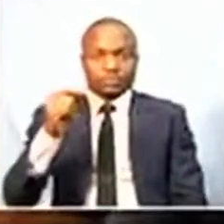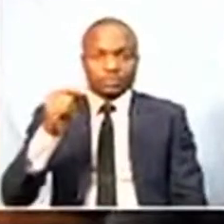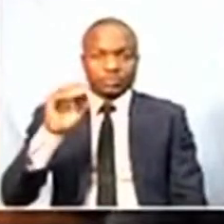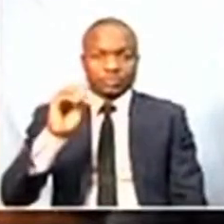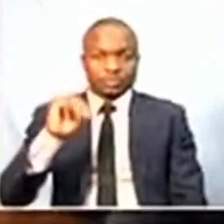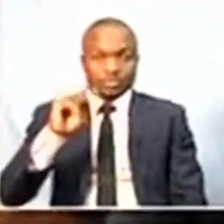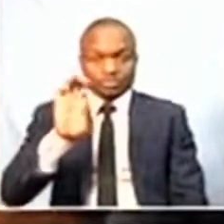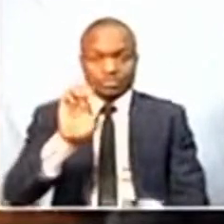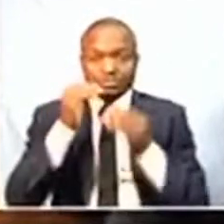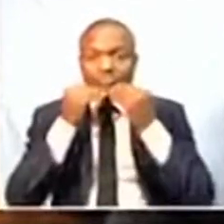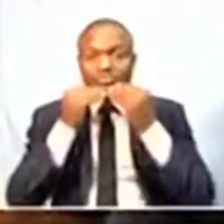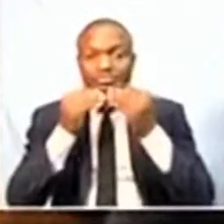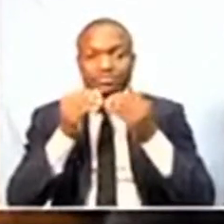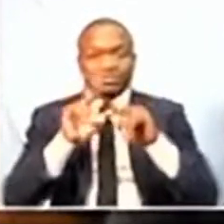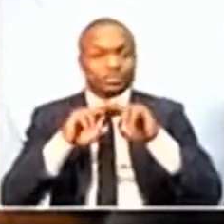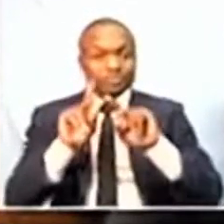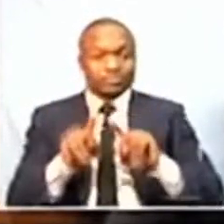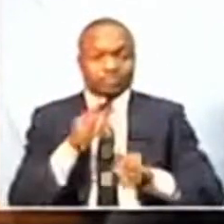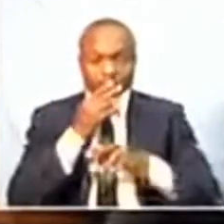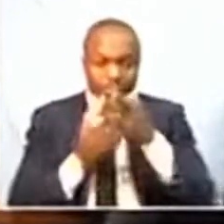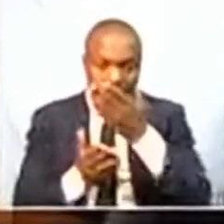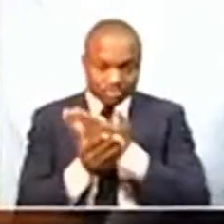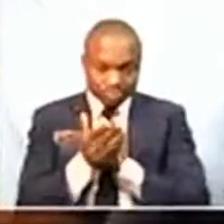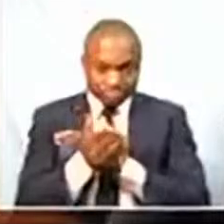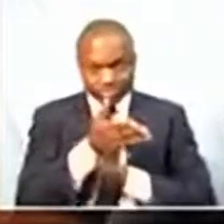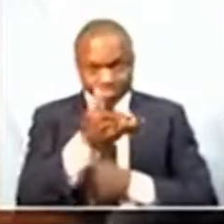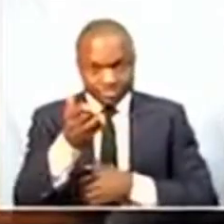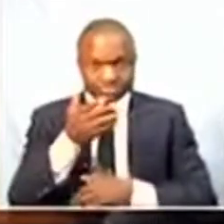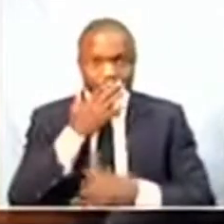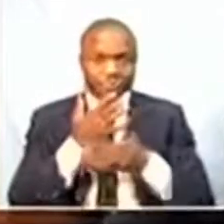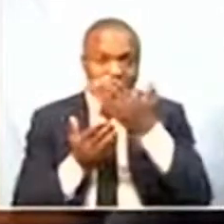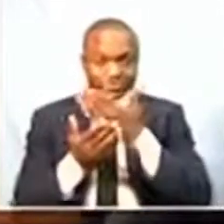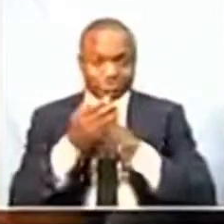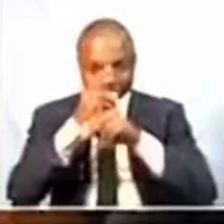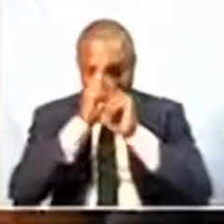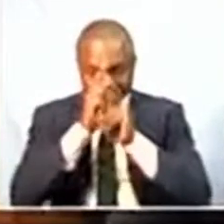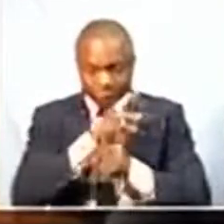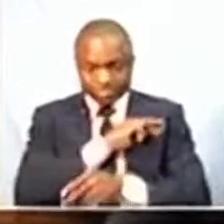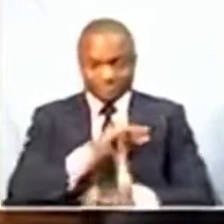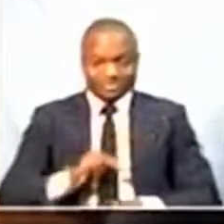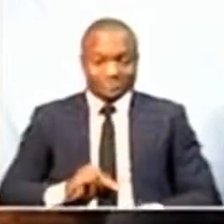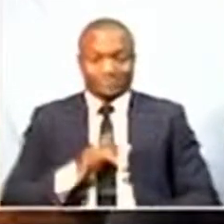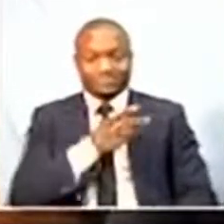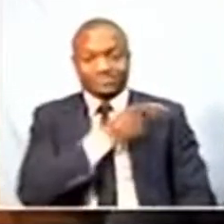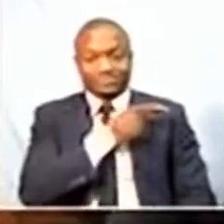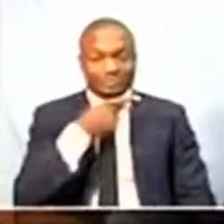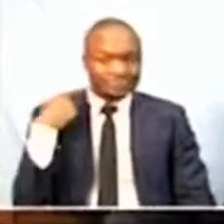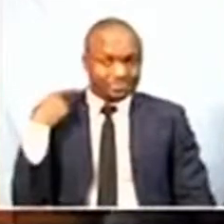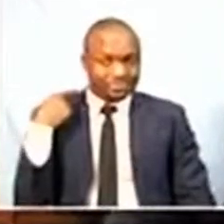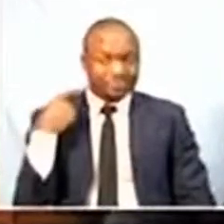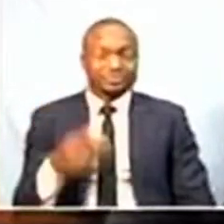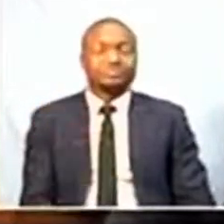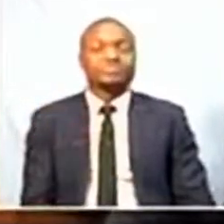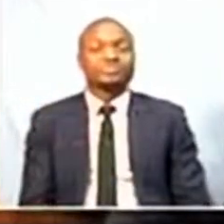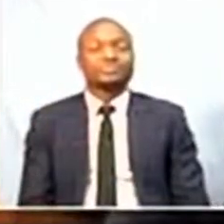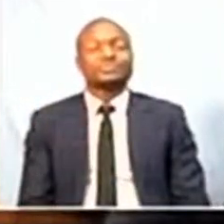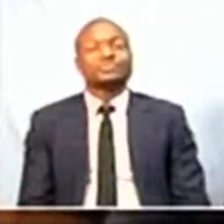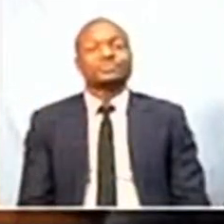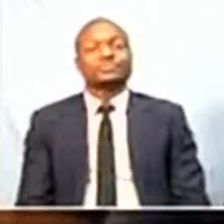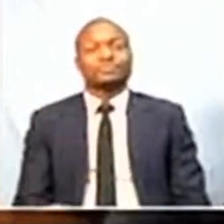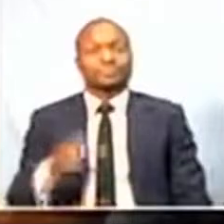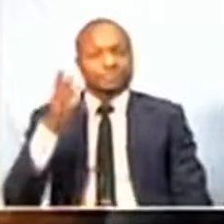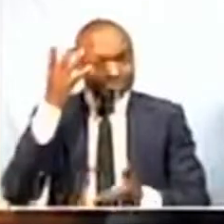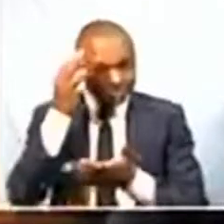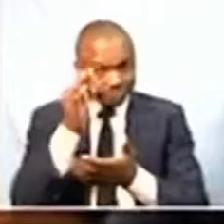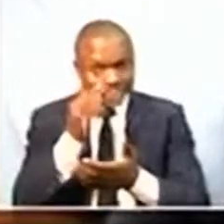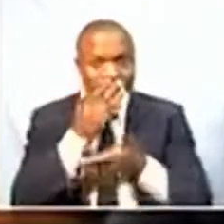Chair, I'm grateful and good morning to you. Good morning, honorable members of Parliament, our